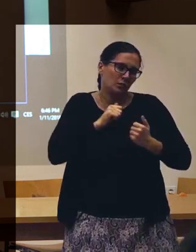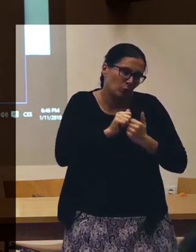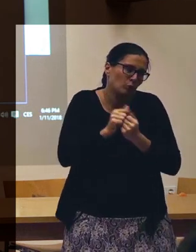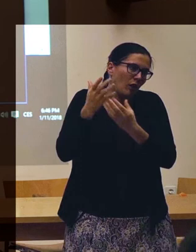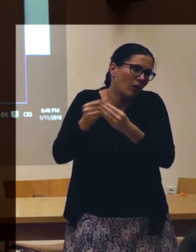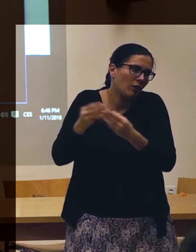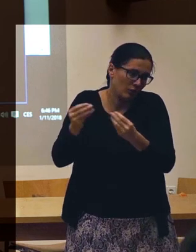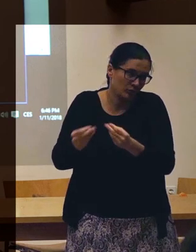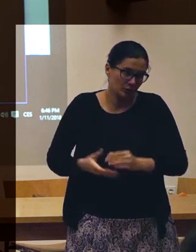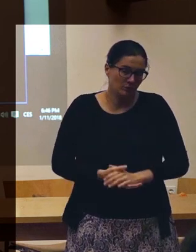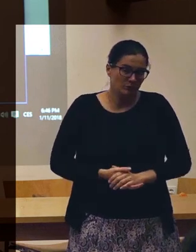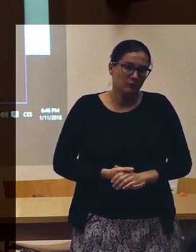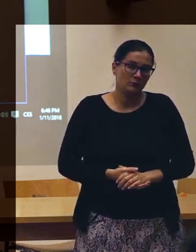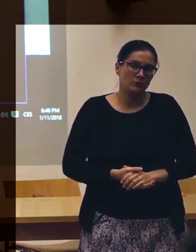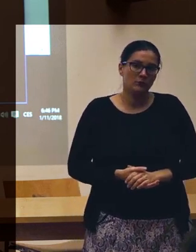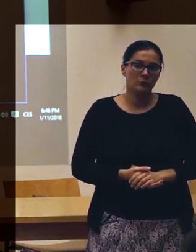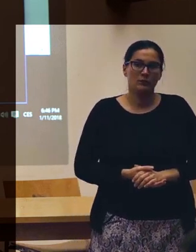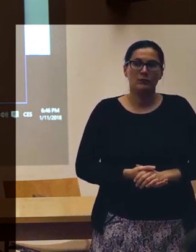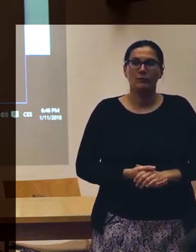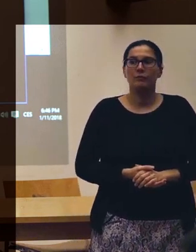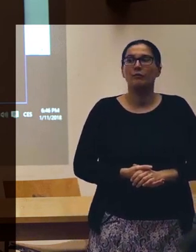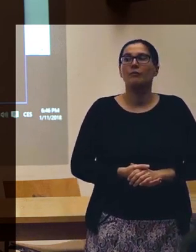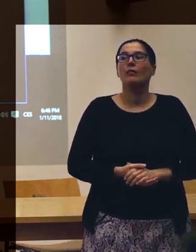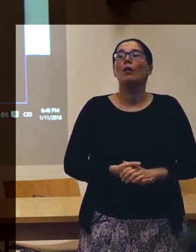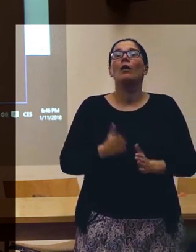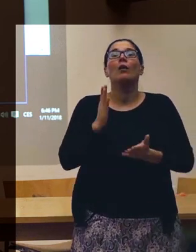if you're working as a collective already.